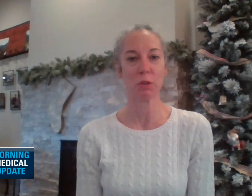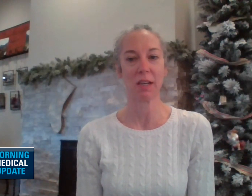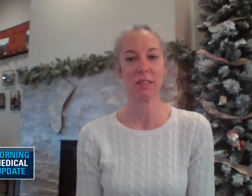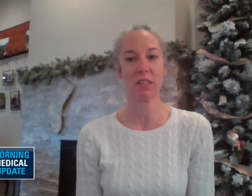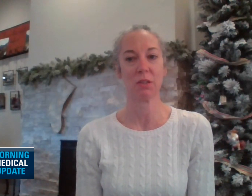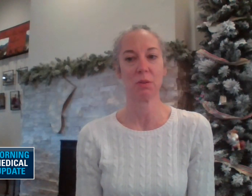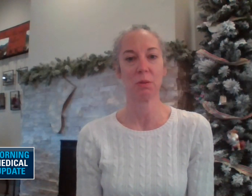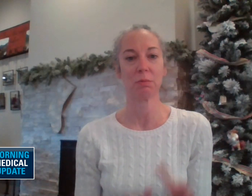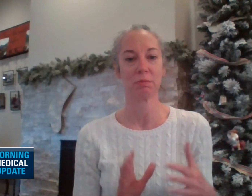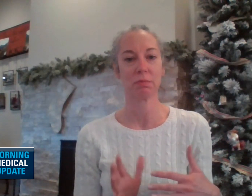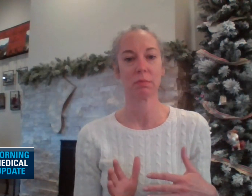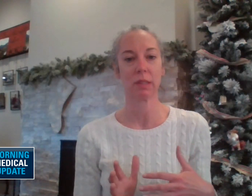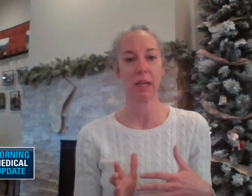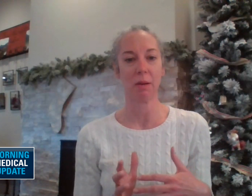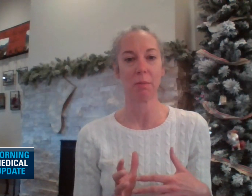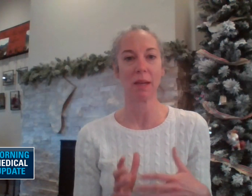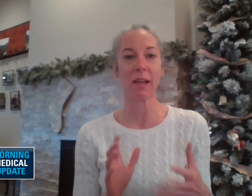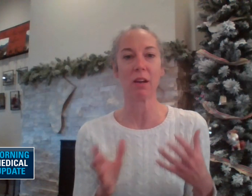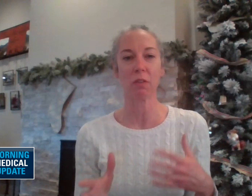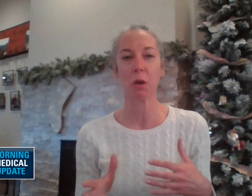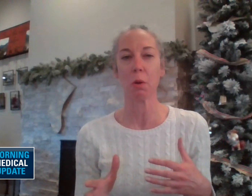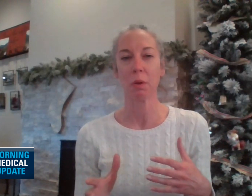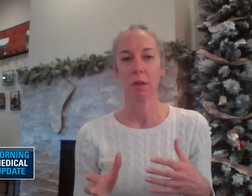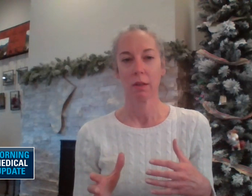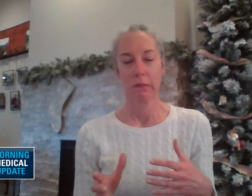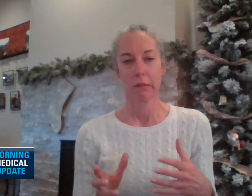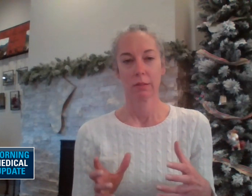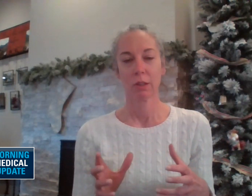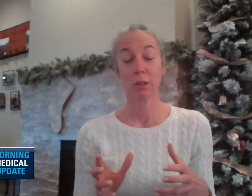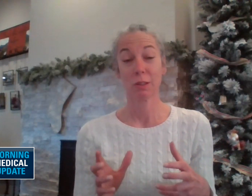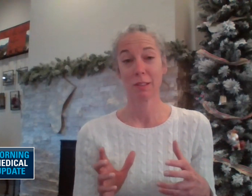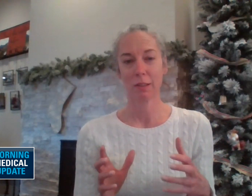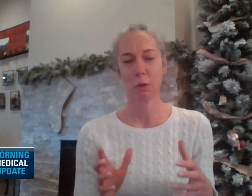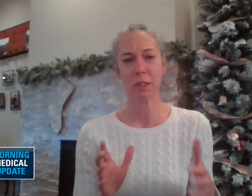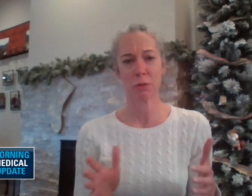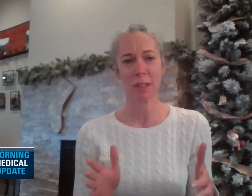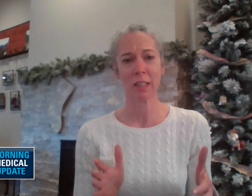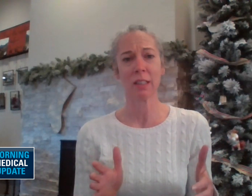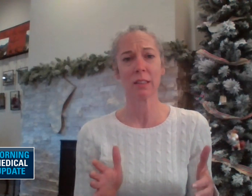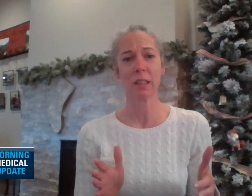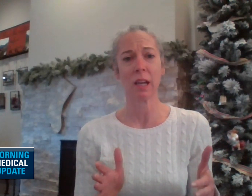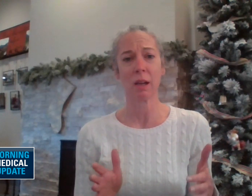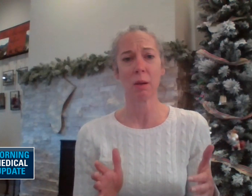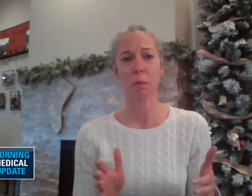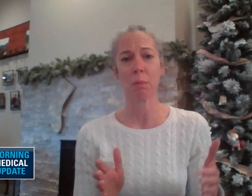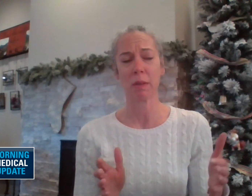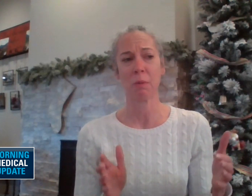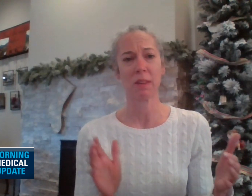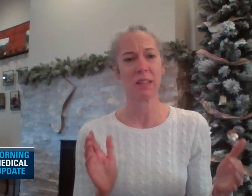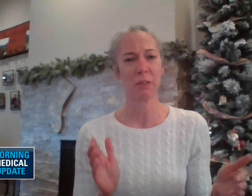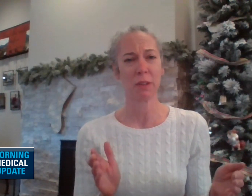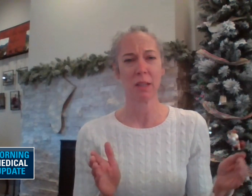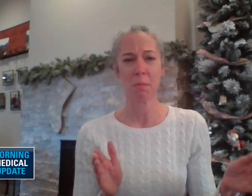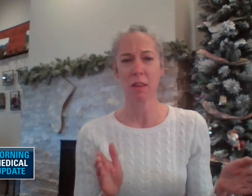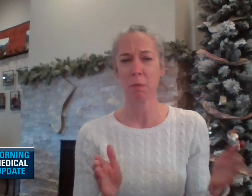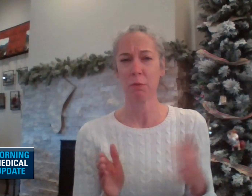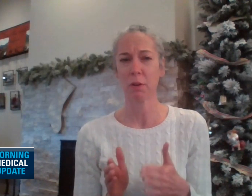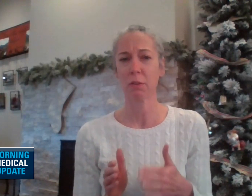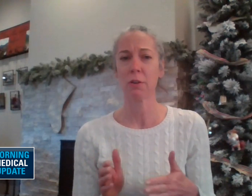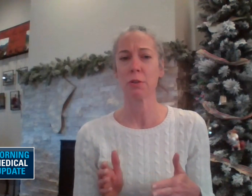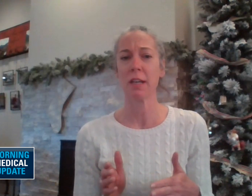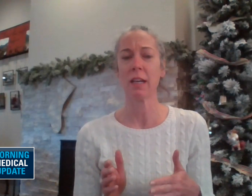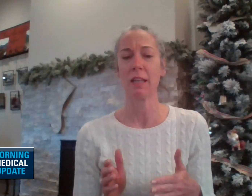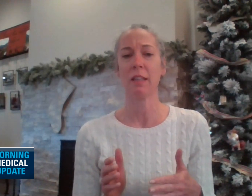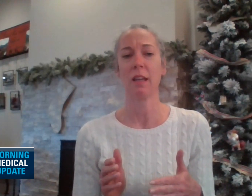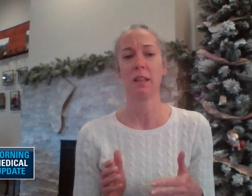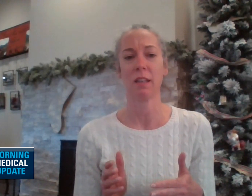So kind of trying to, and I also quit drinking. It was, I think, for like a month